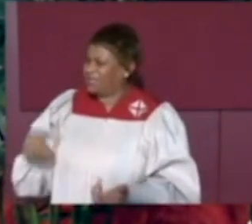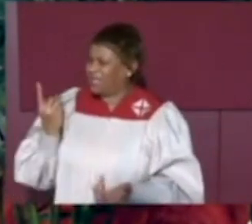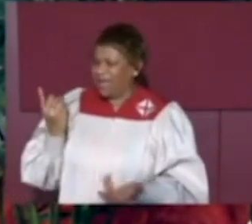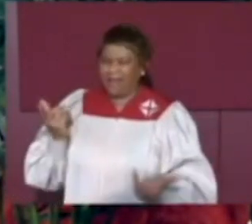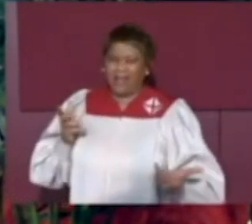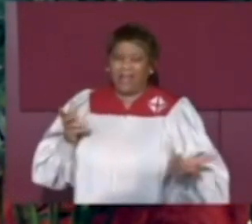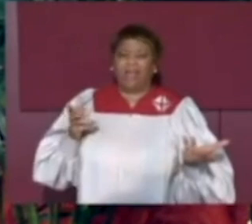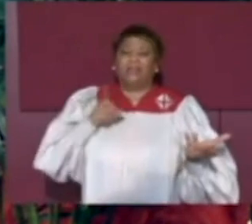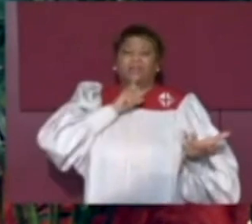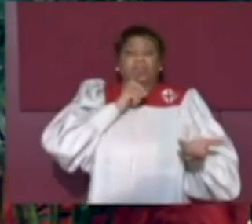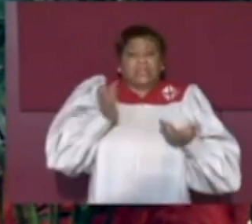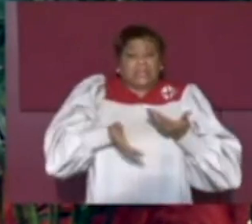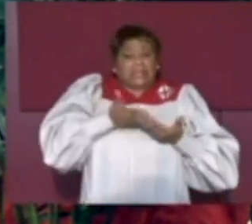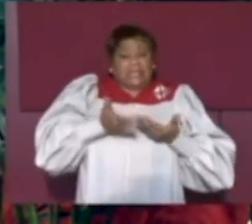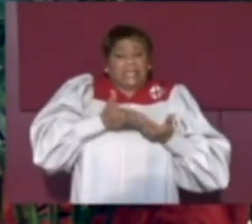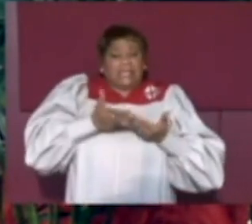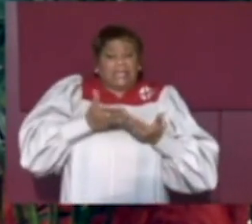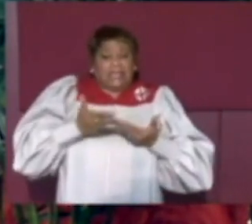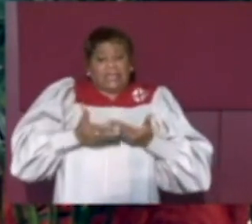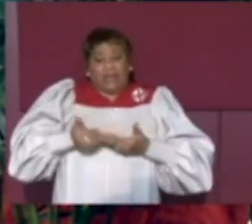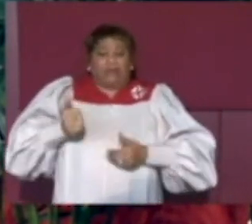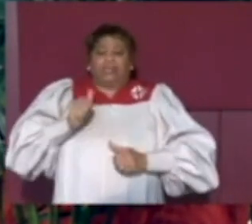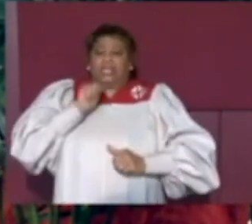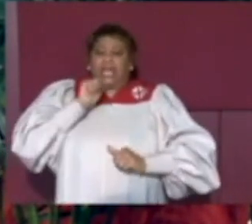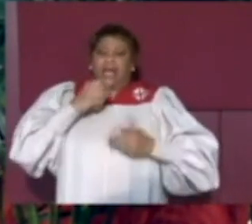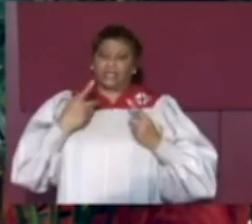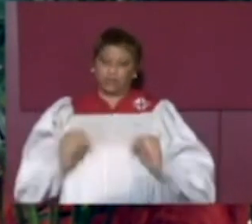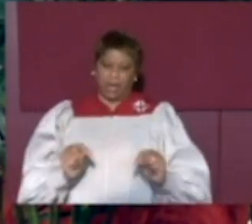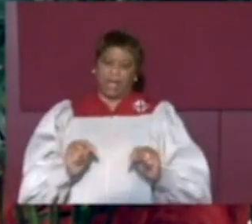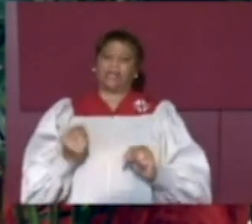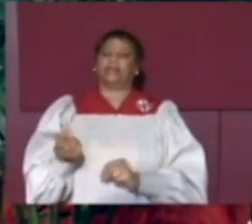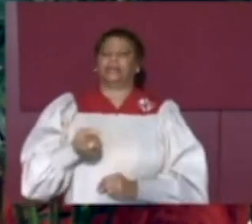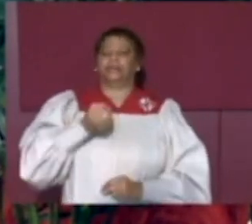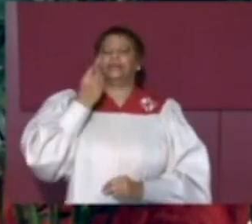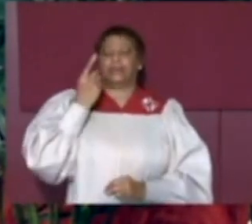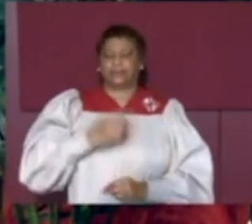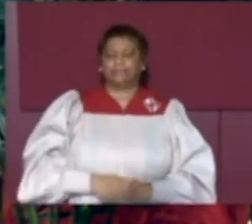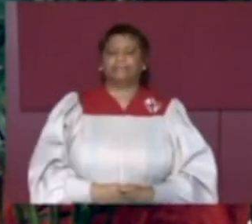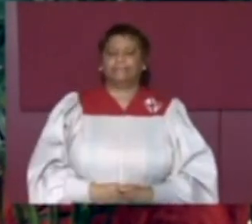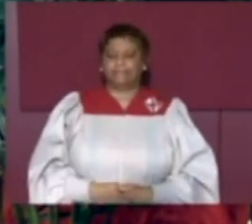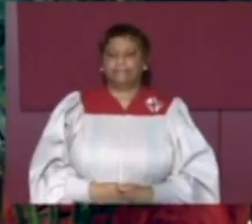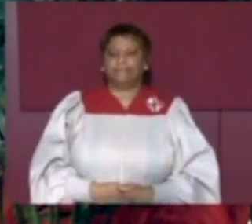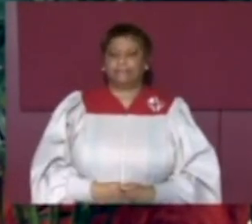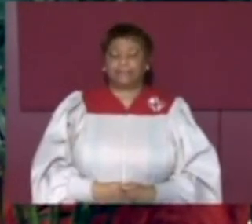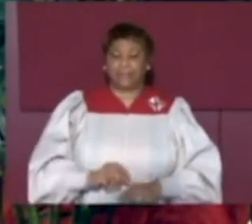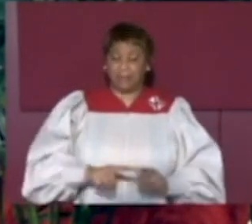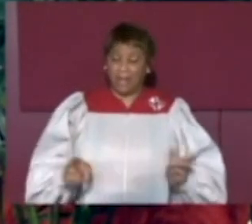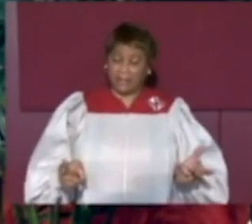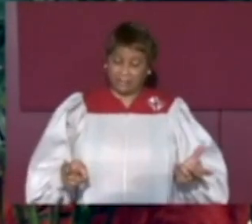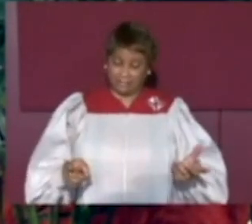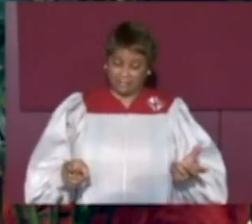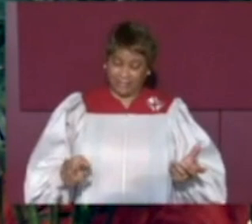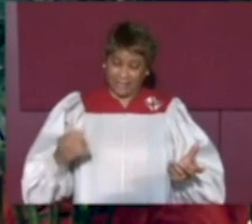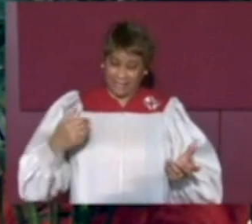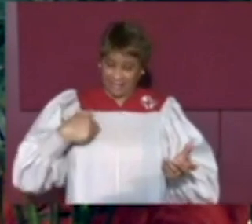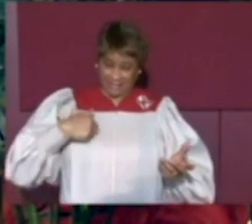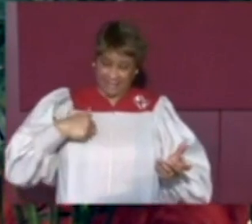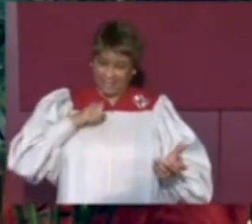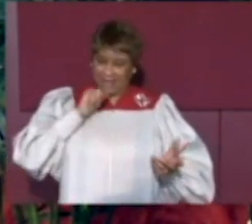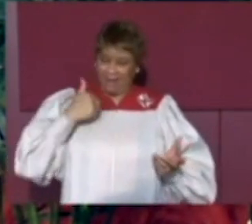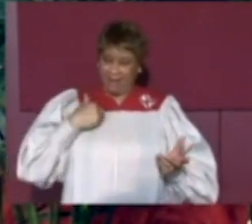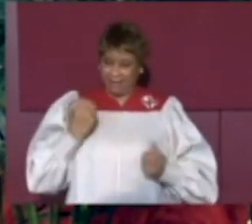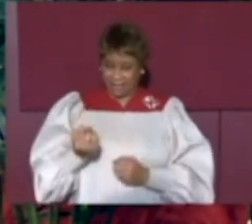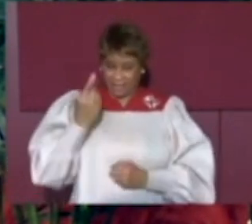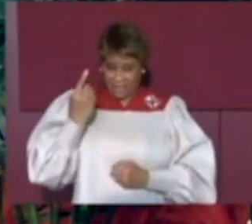But it is easier to not try to understand. But if I don't have any understanding,